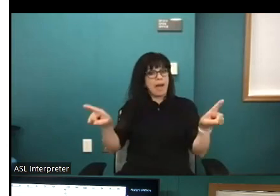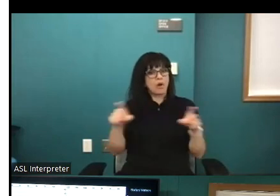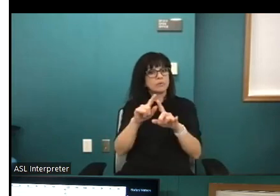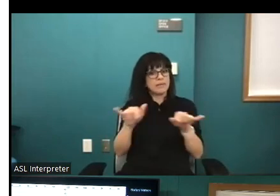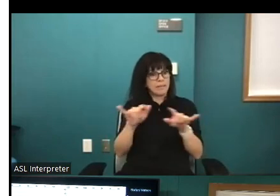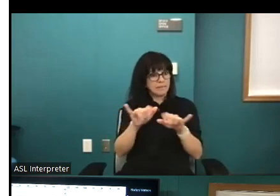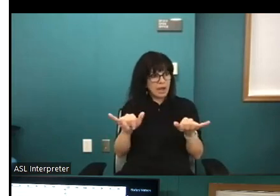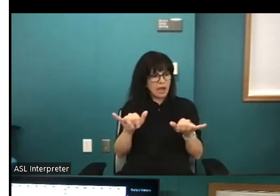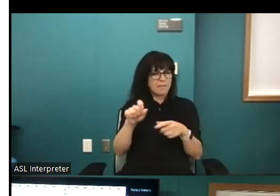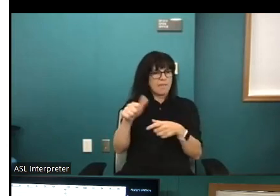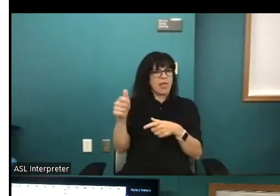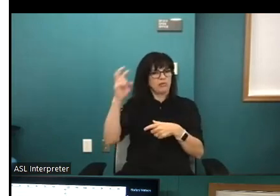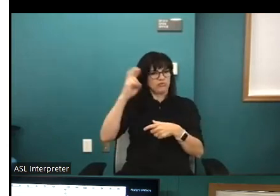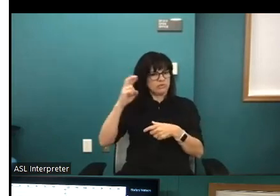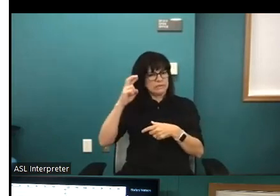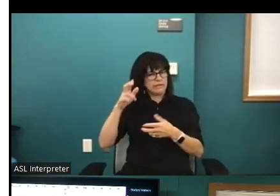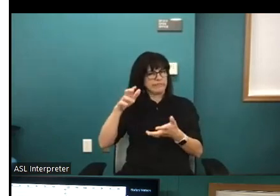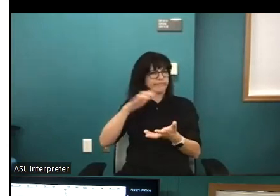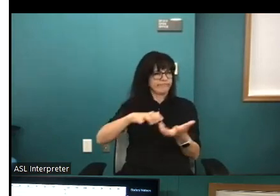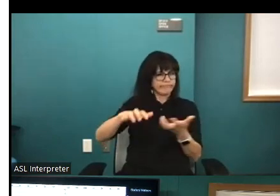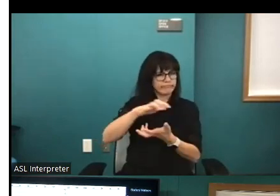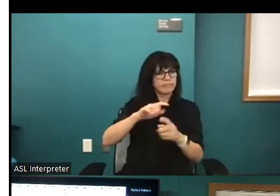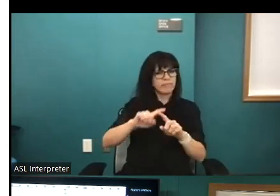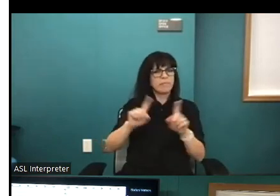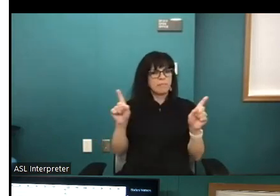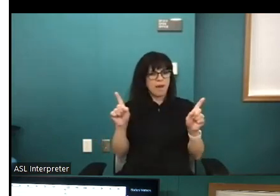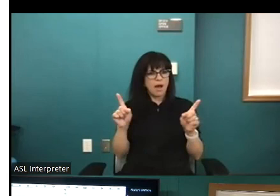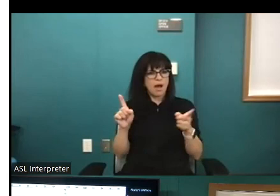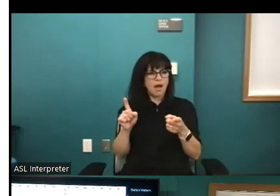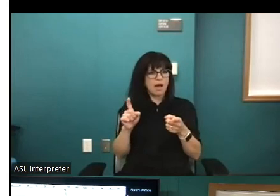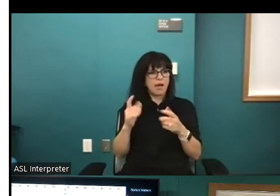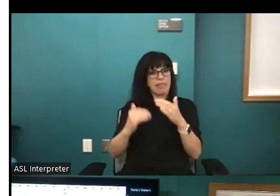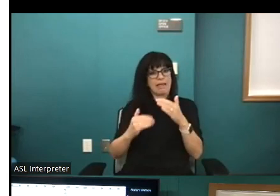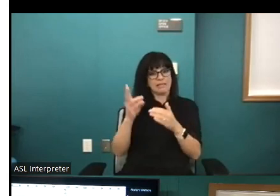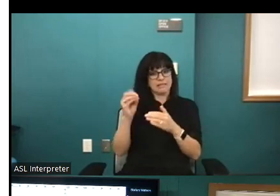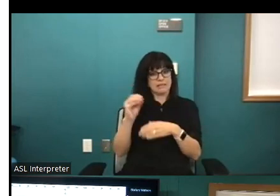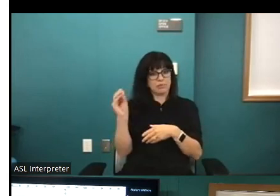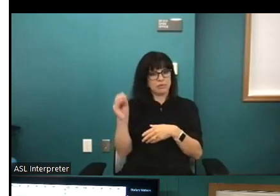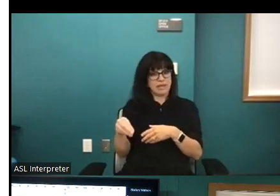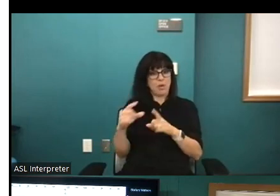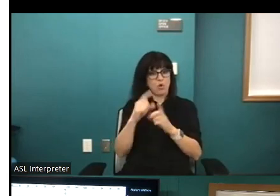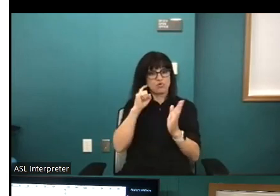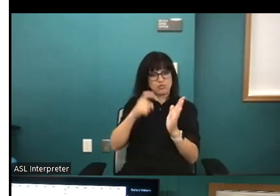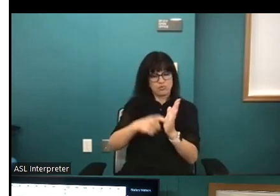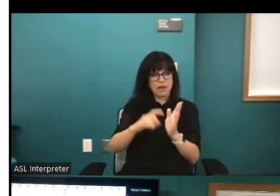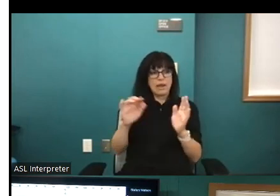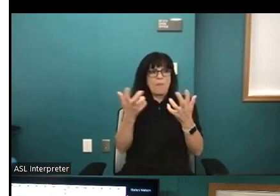think that's another reason it gets really confusing. So anyway, but less than 60% word rec, which now matches the